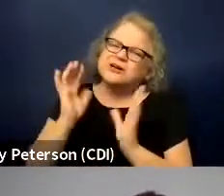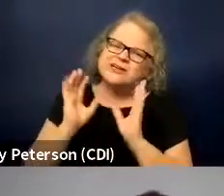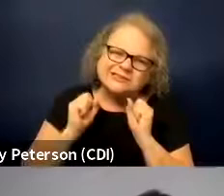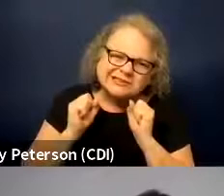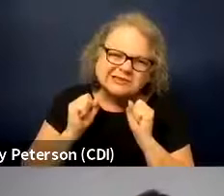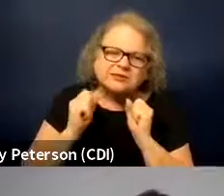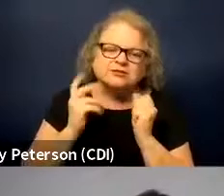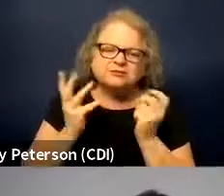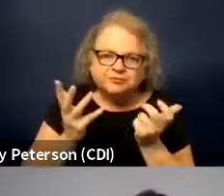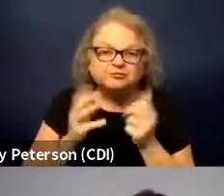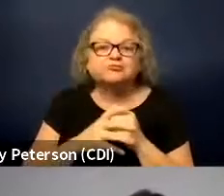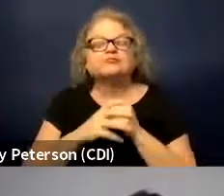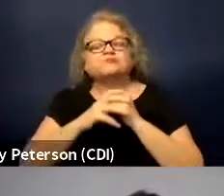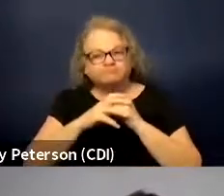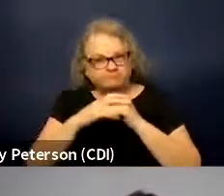taking ivermectin.